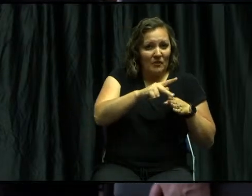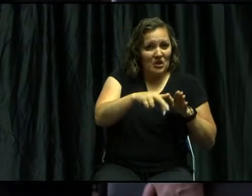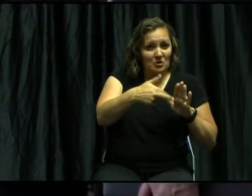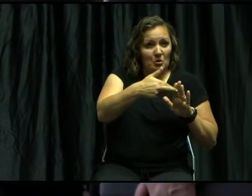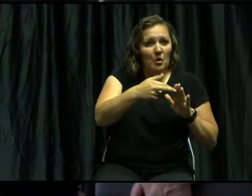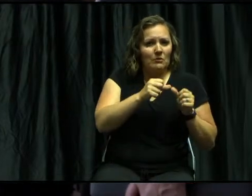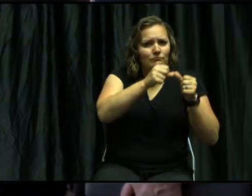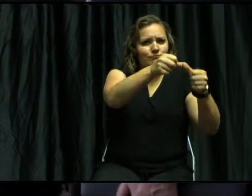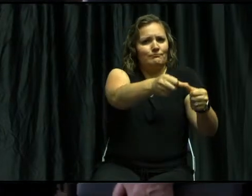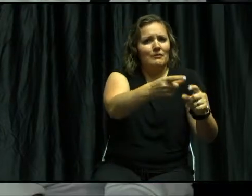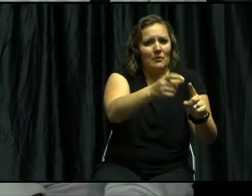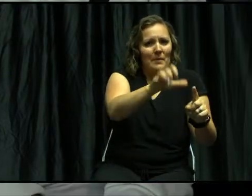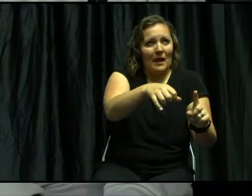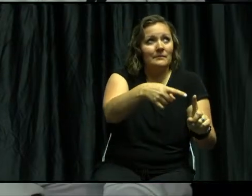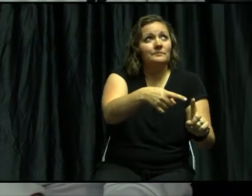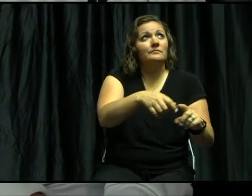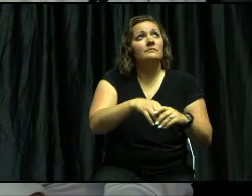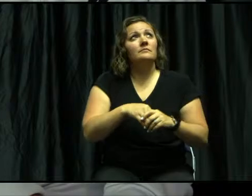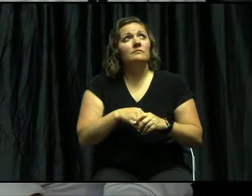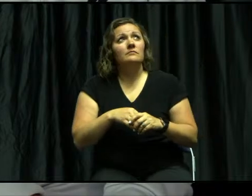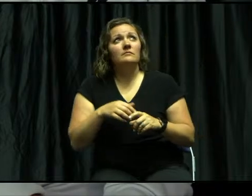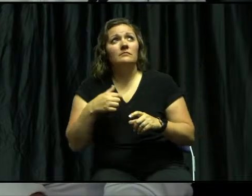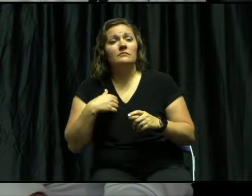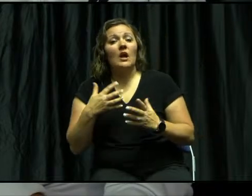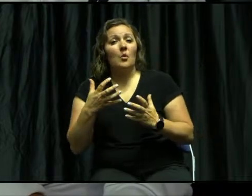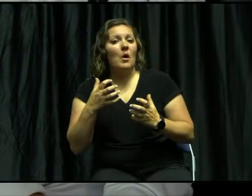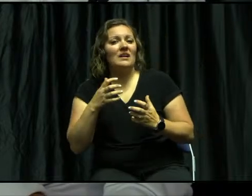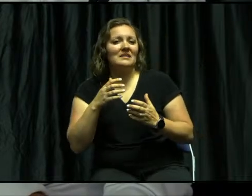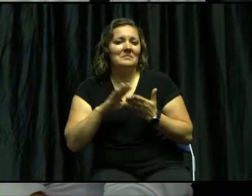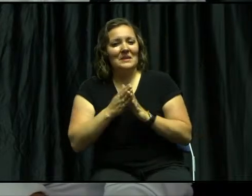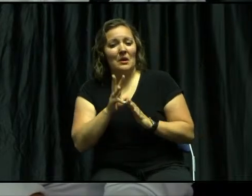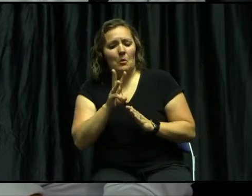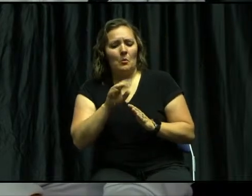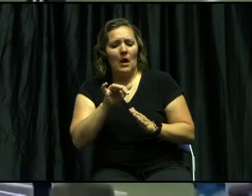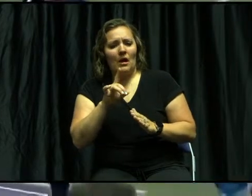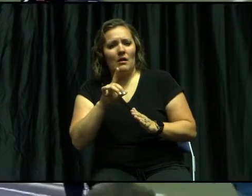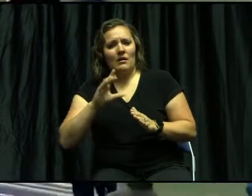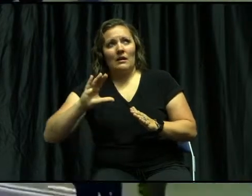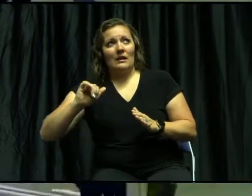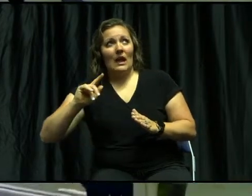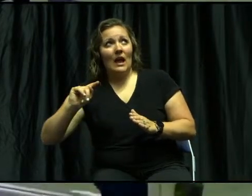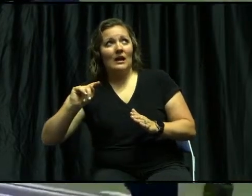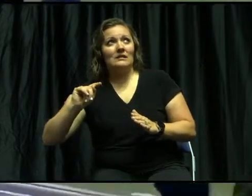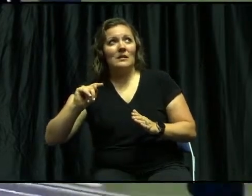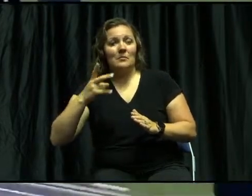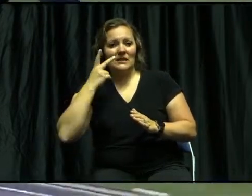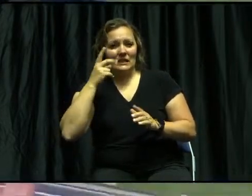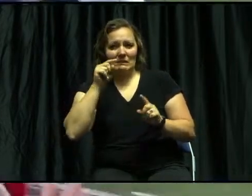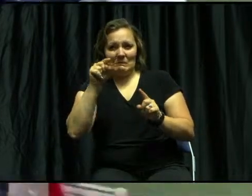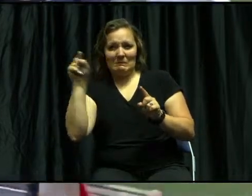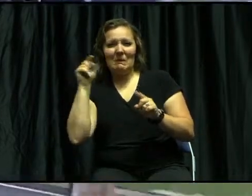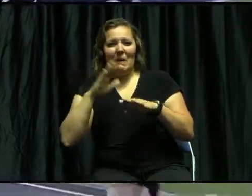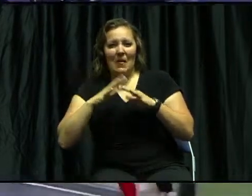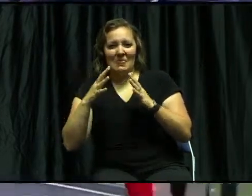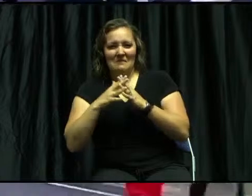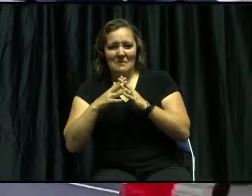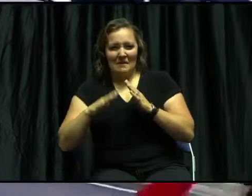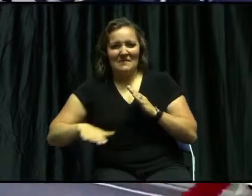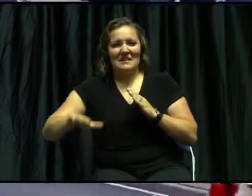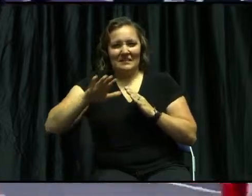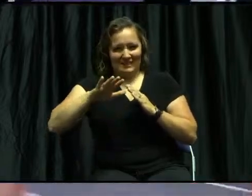growing from there. I wanted to be a Wildcat because I seen what they were doing on the football field. And it's a Wildcat